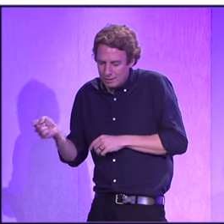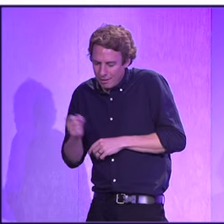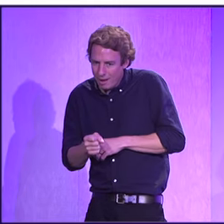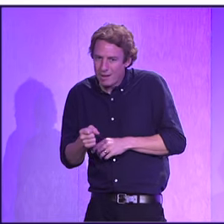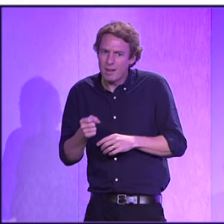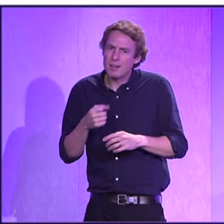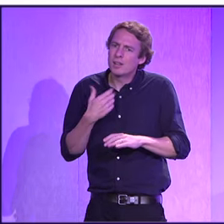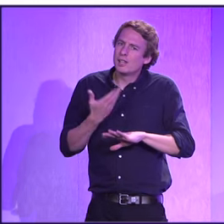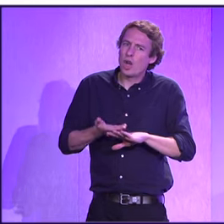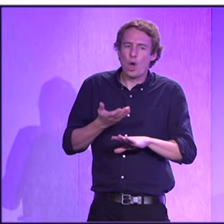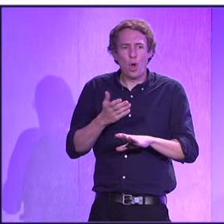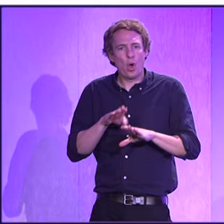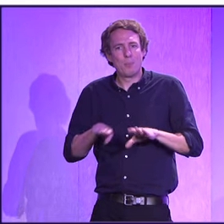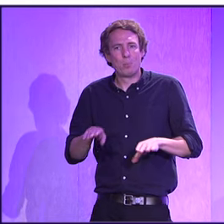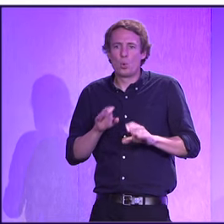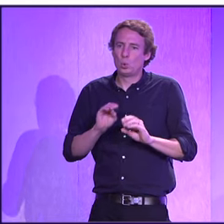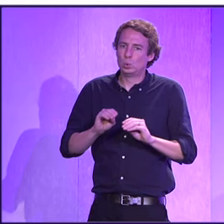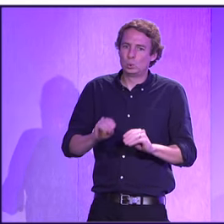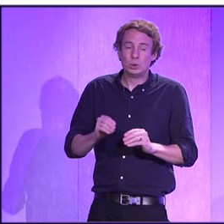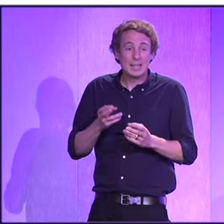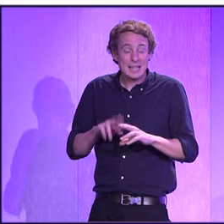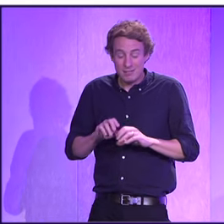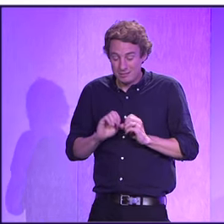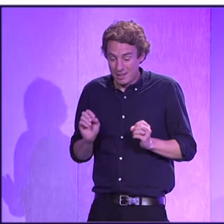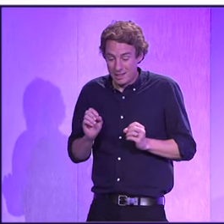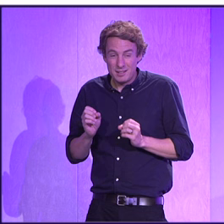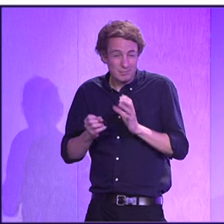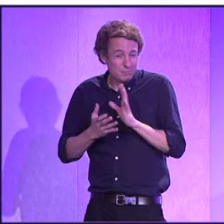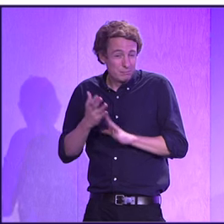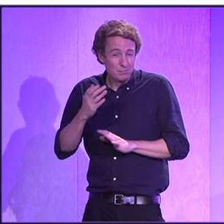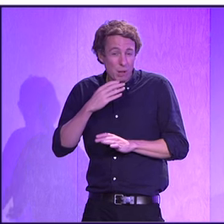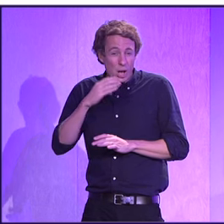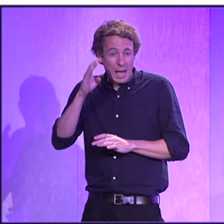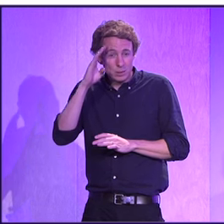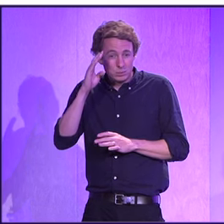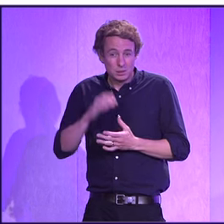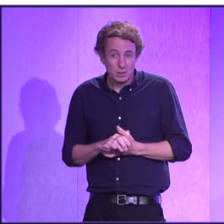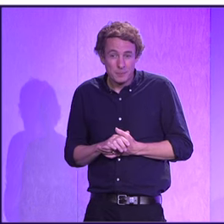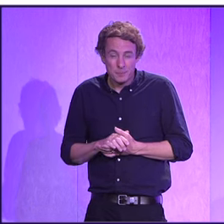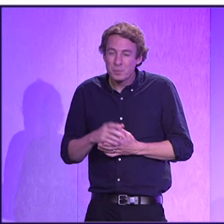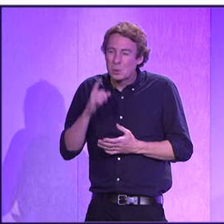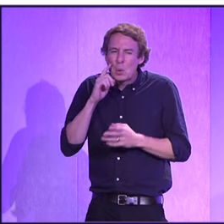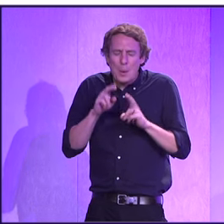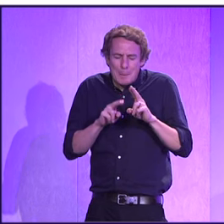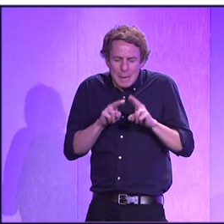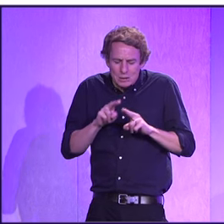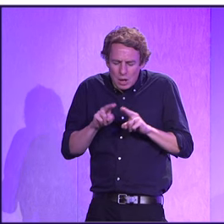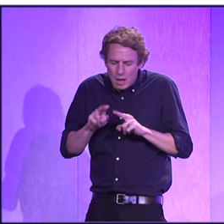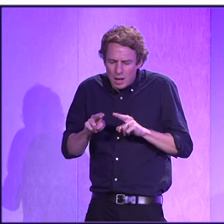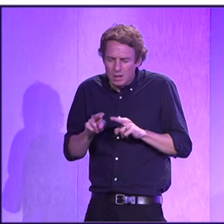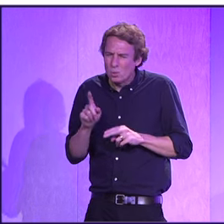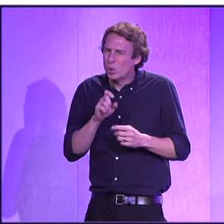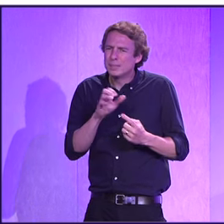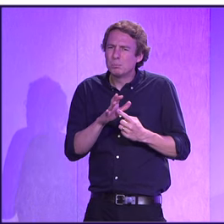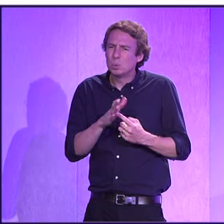make the process good, make the onboarding good. Otherwise, people will leave or burn out. Measure what matters. You know, look at the outcomes that you